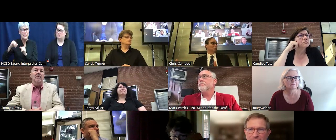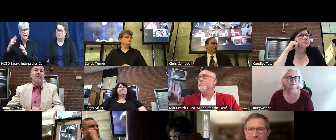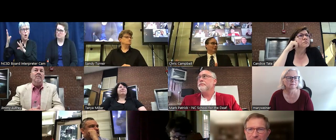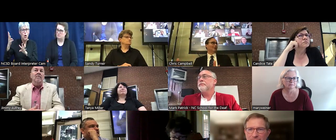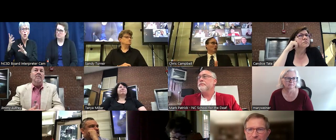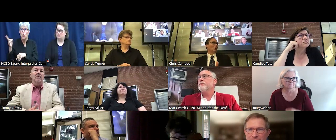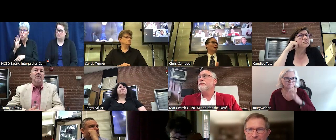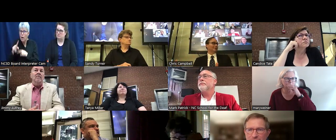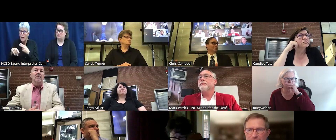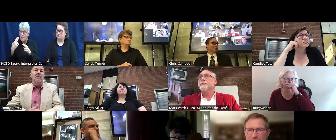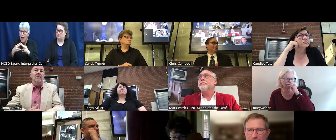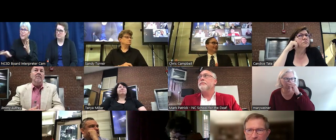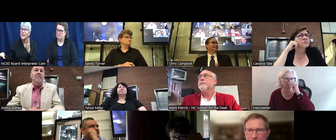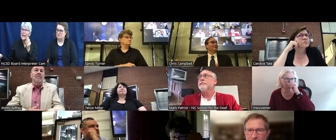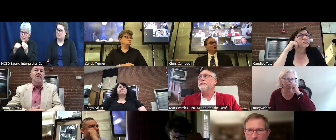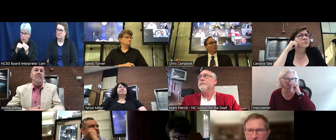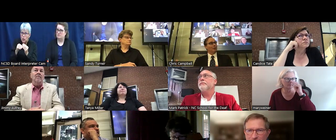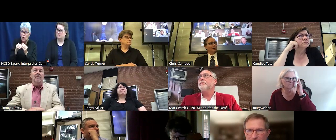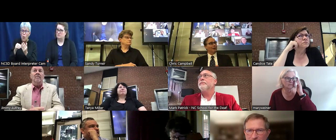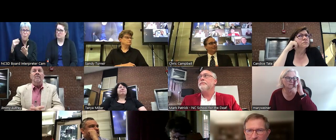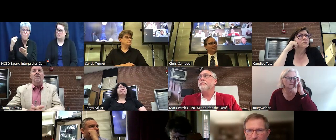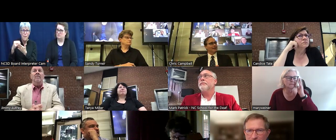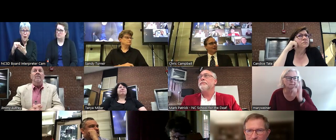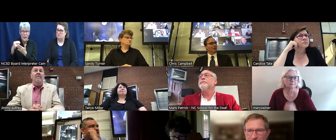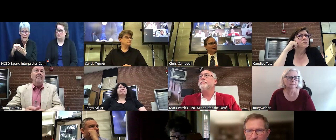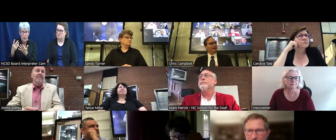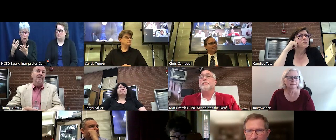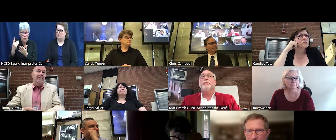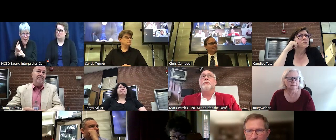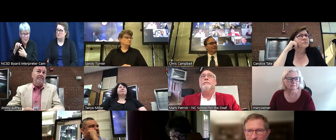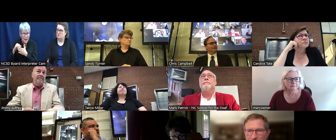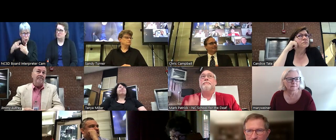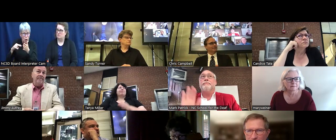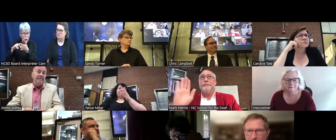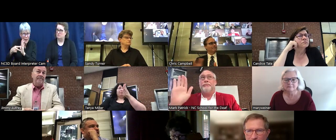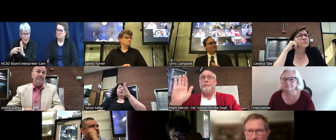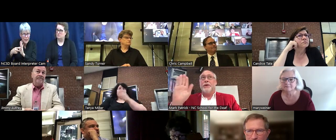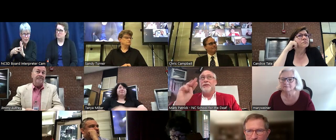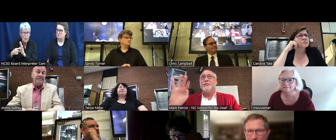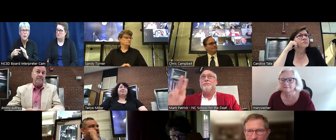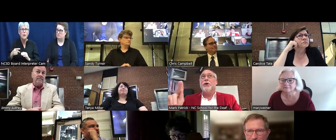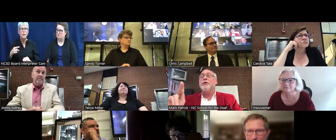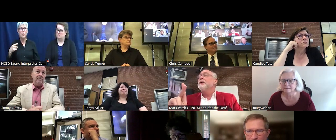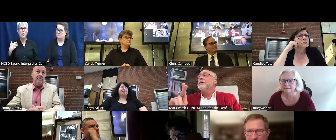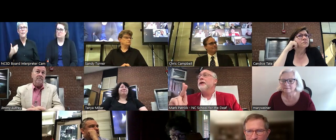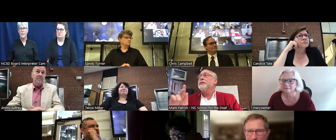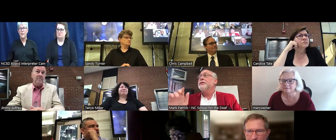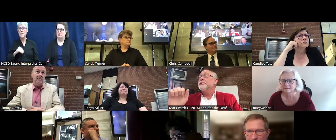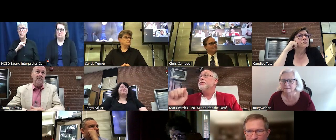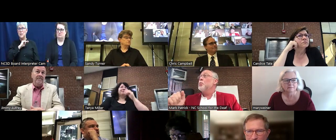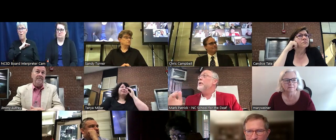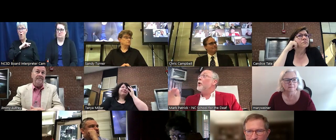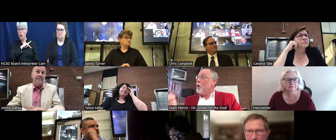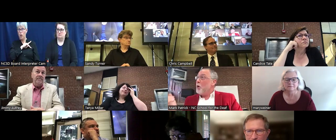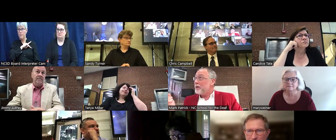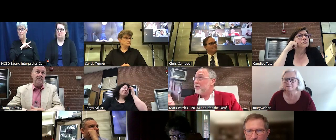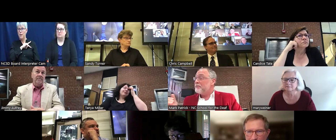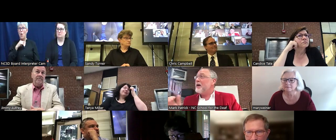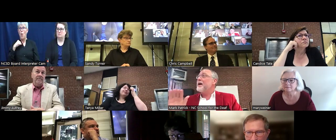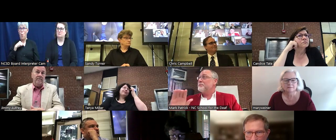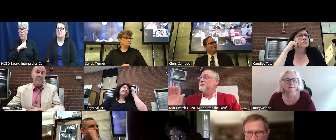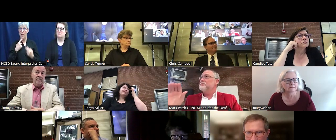additional costs, the additional appropriation. Is that correct? And this is Mark. And so we are